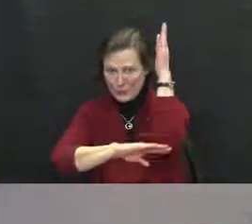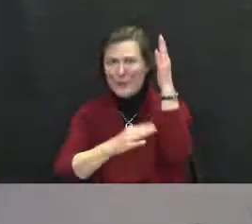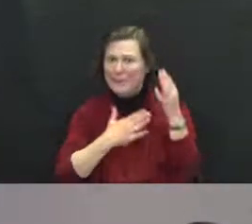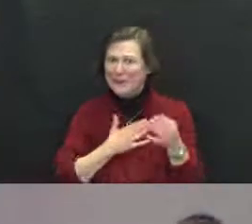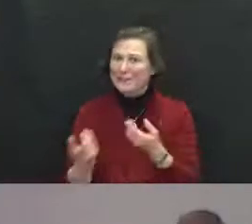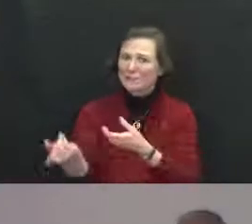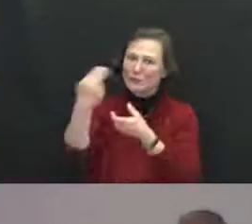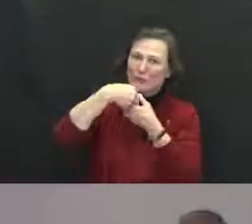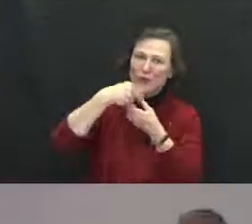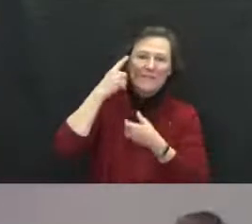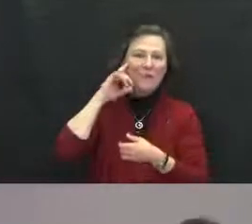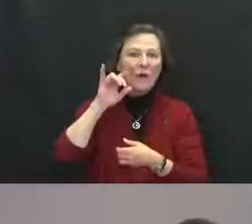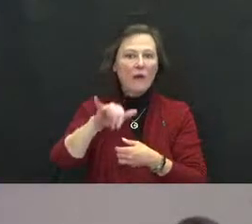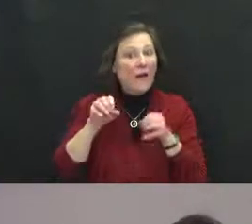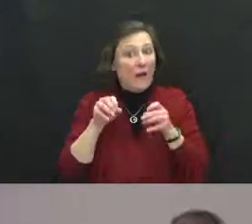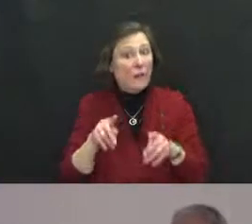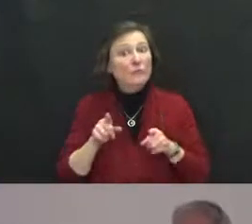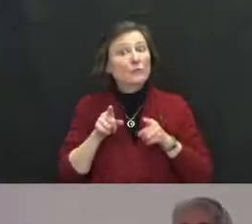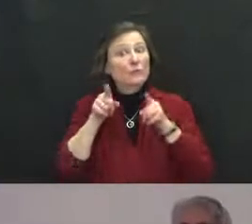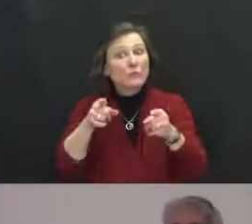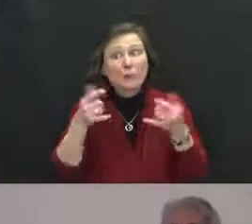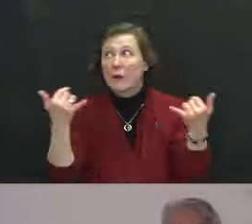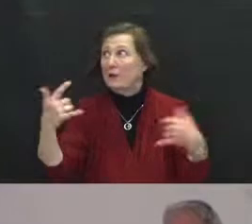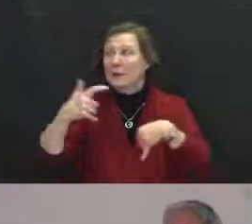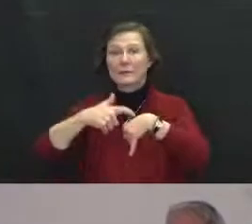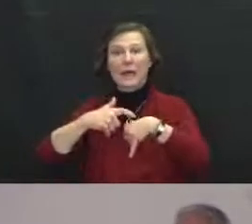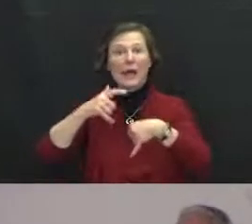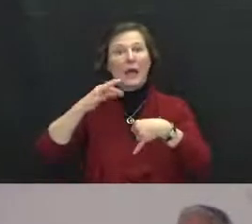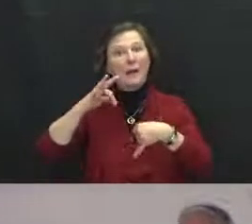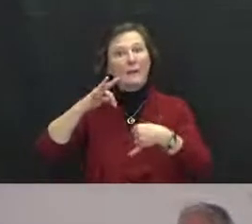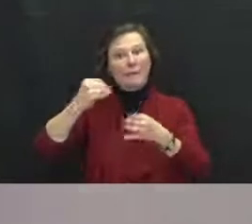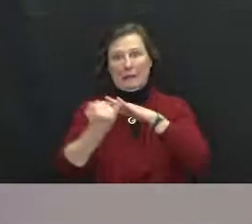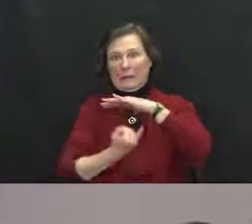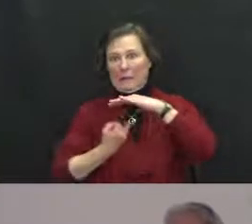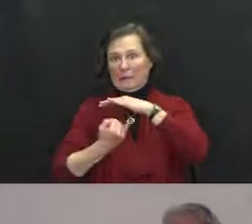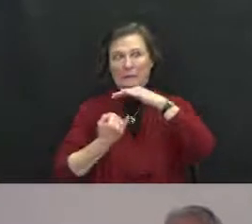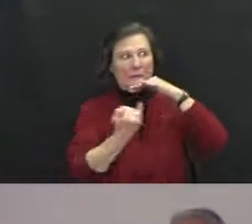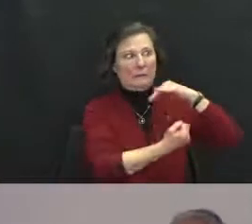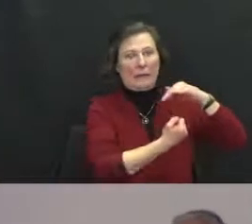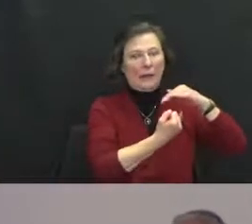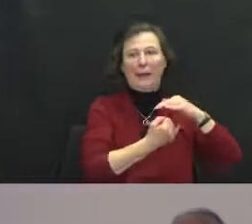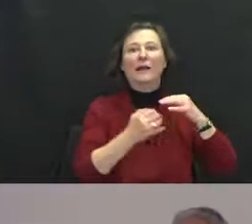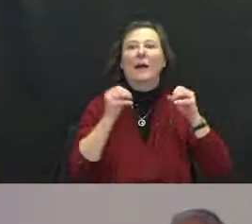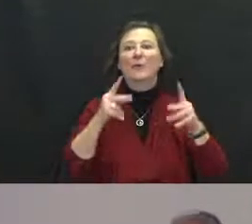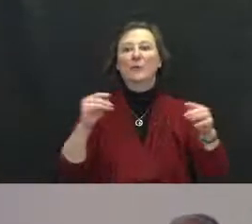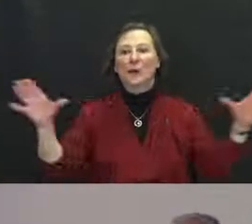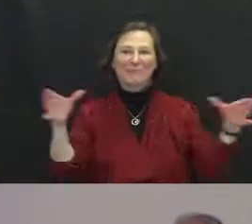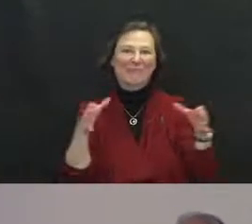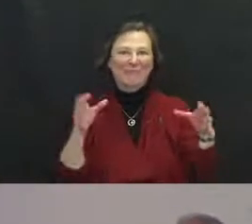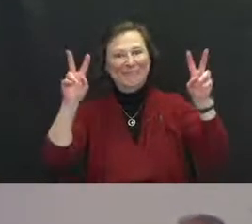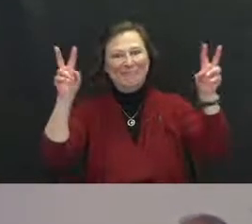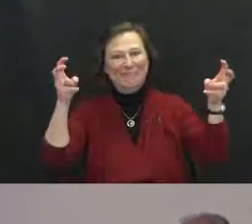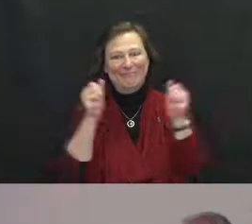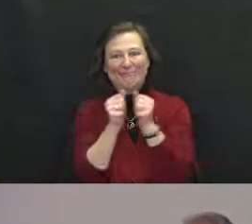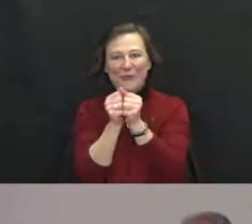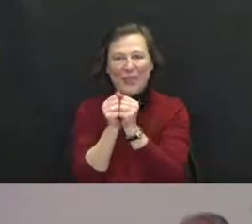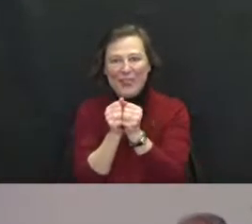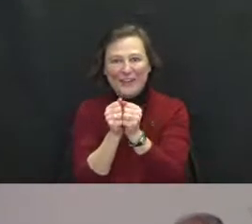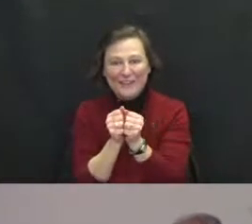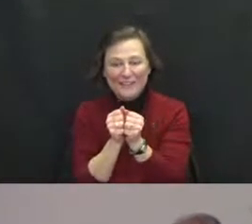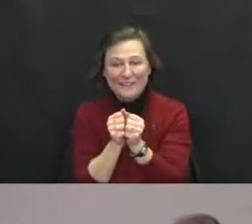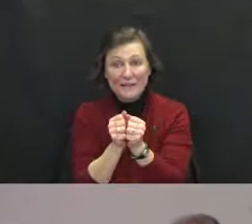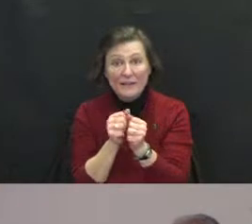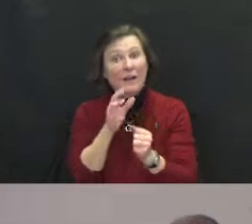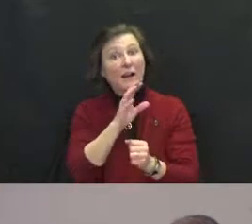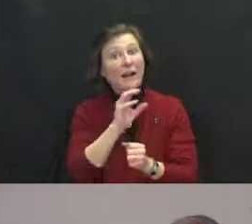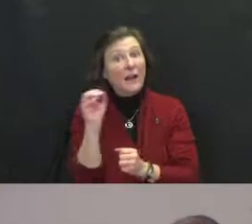It's an opportunity even during this time of social isolation for us to have an opportunity to be together. And also for